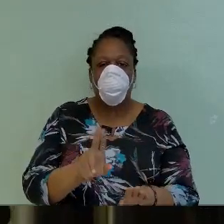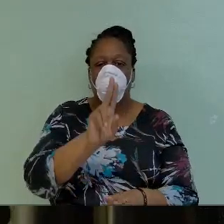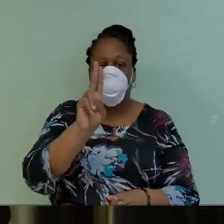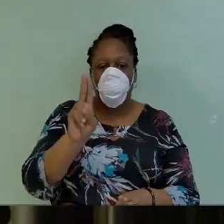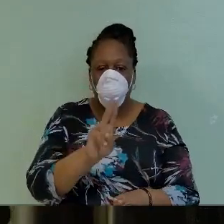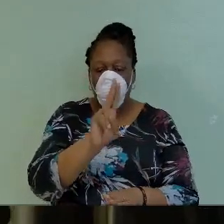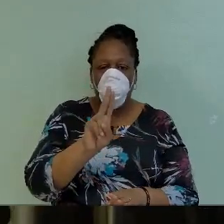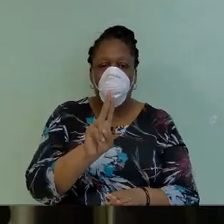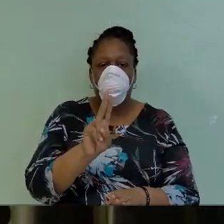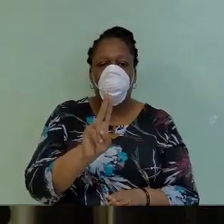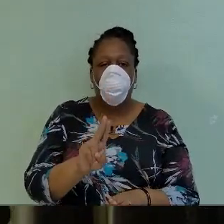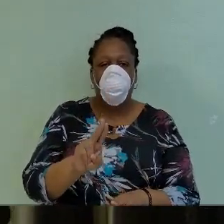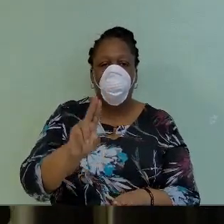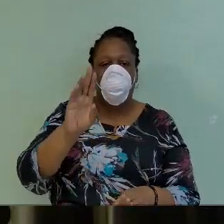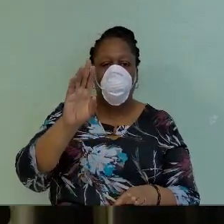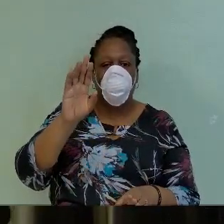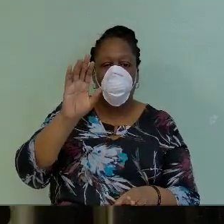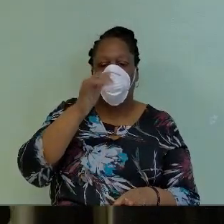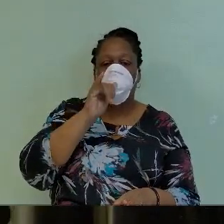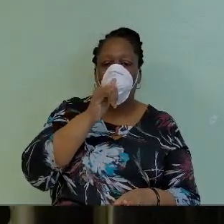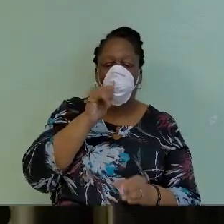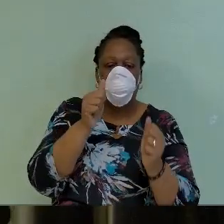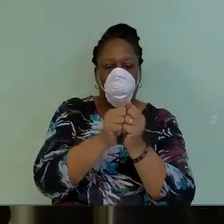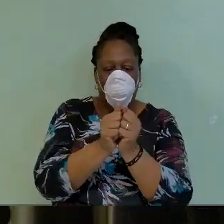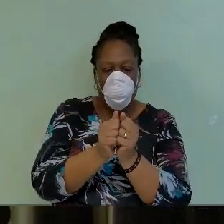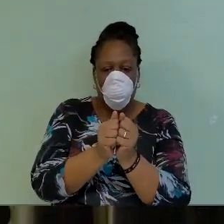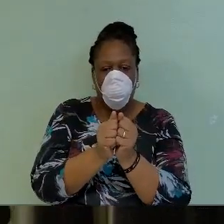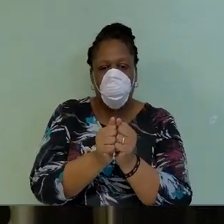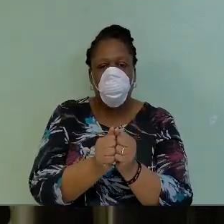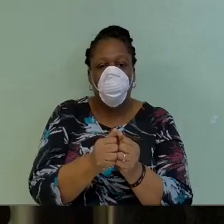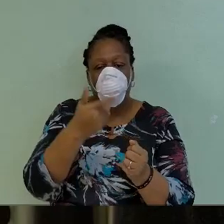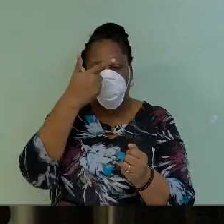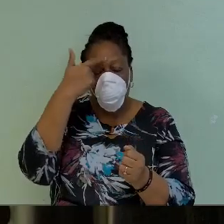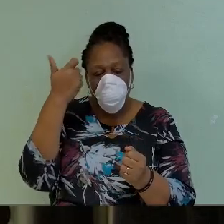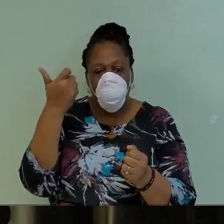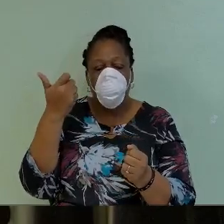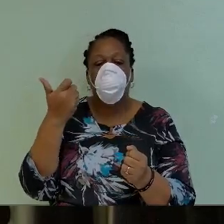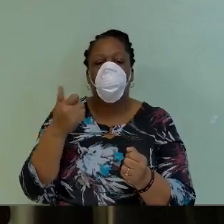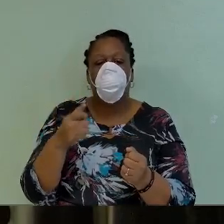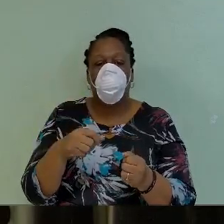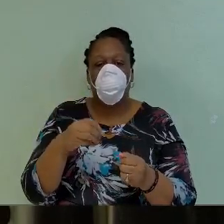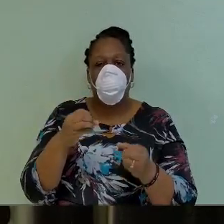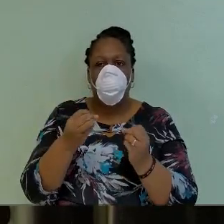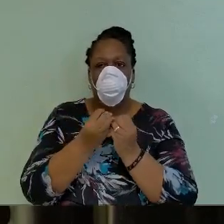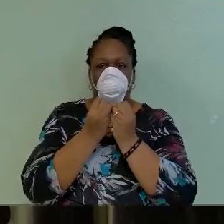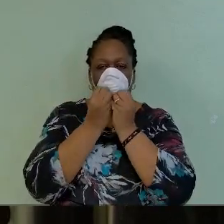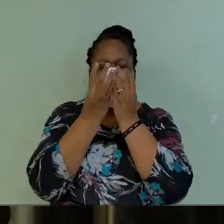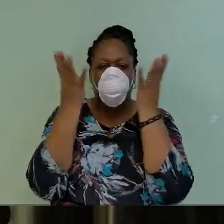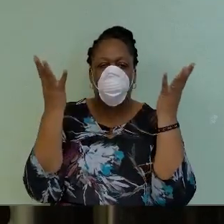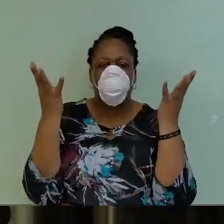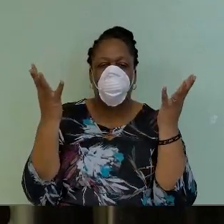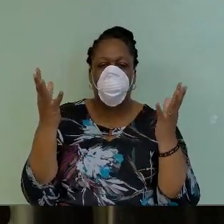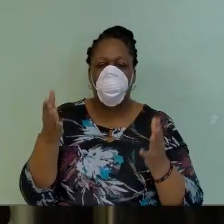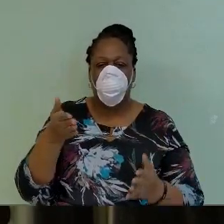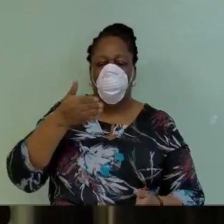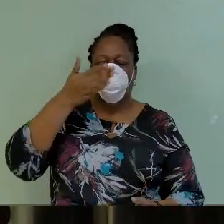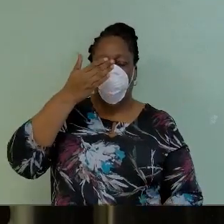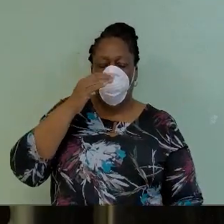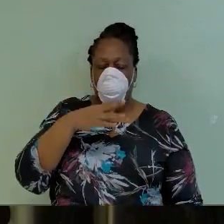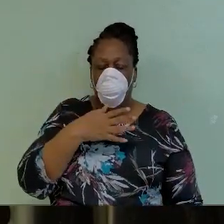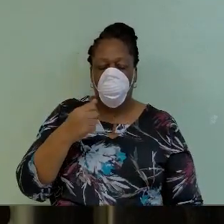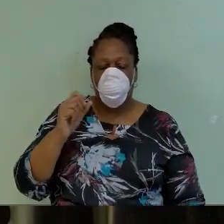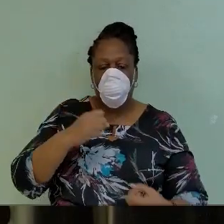compounds that could be detrimental to your health. For instance, when Clorox, which contains